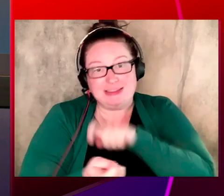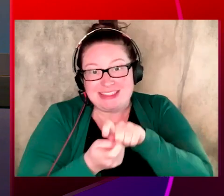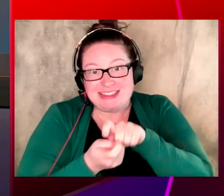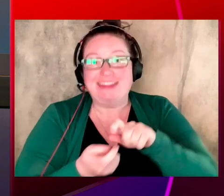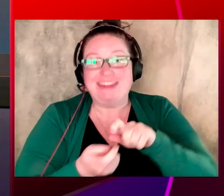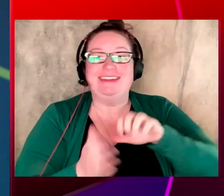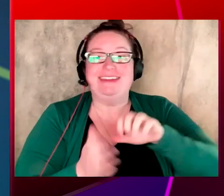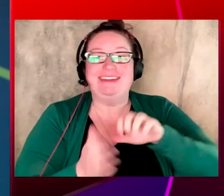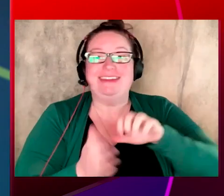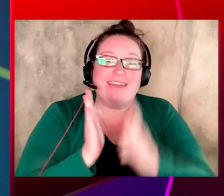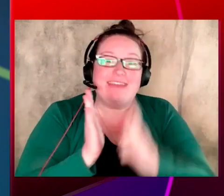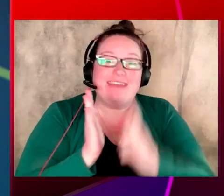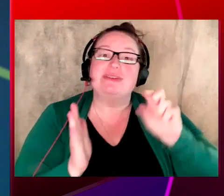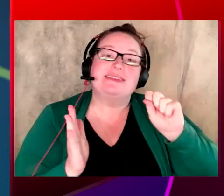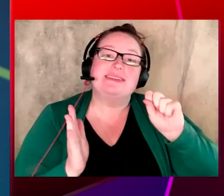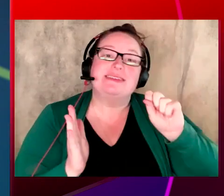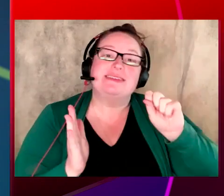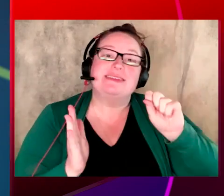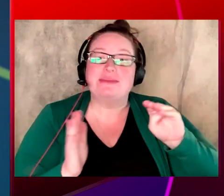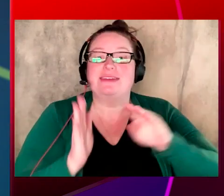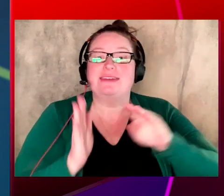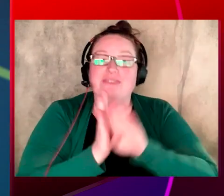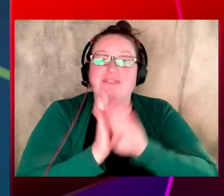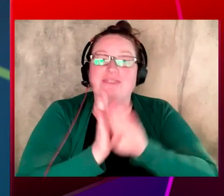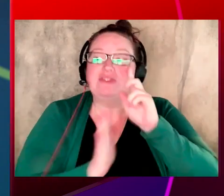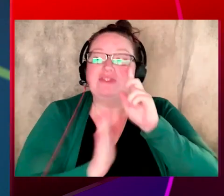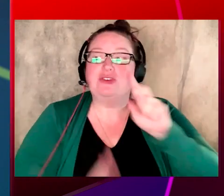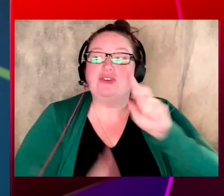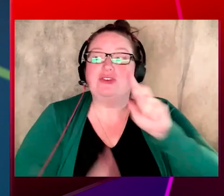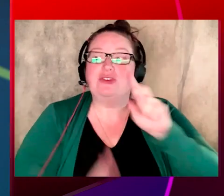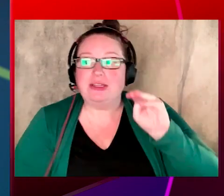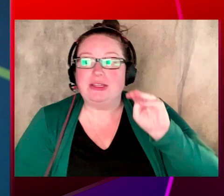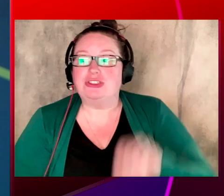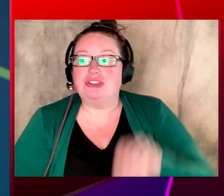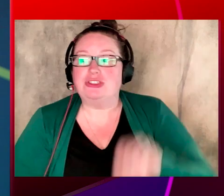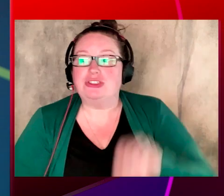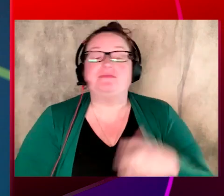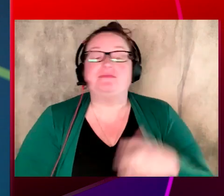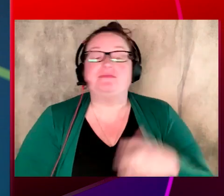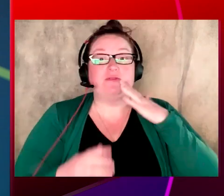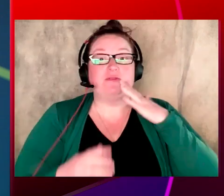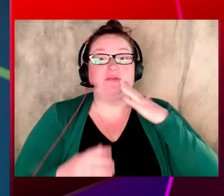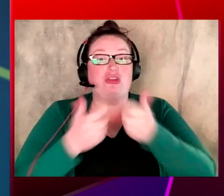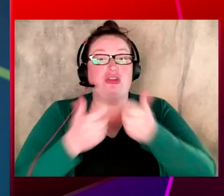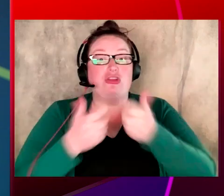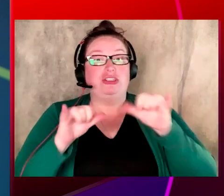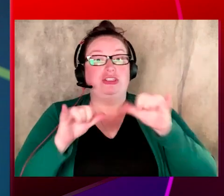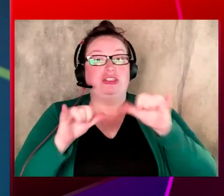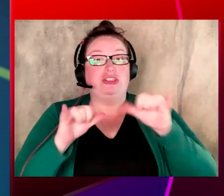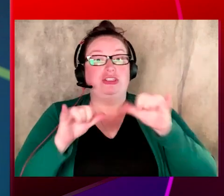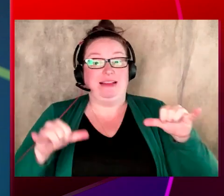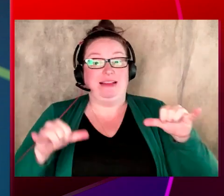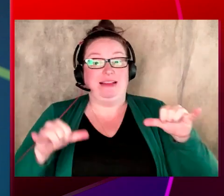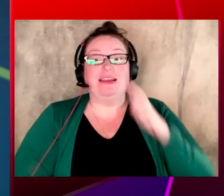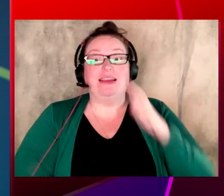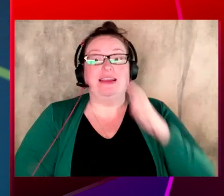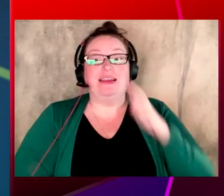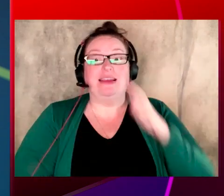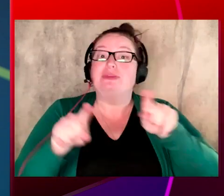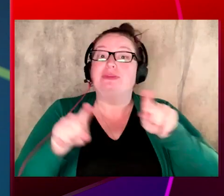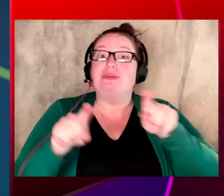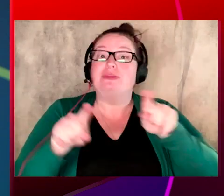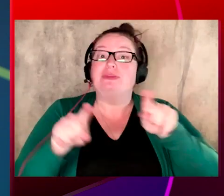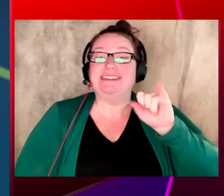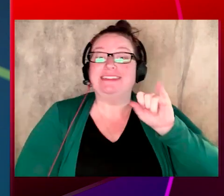sim developers for spatial simulations, for making large-scale spatial simulations and distributing that sim across multiple instances